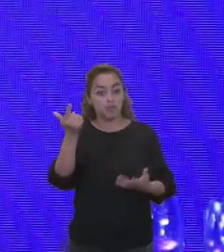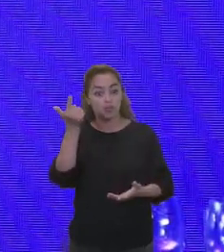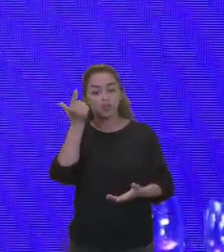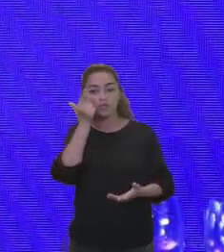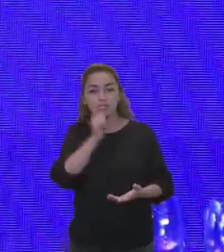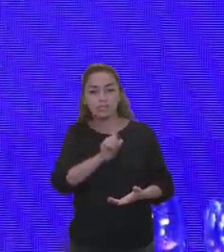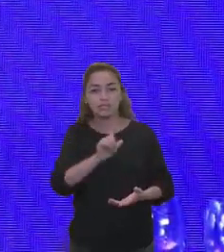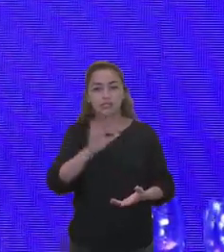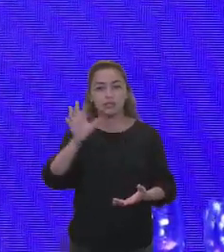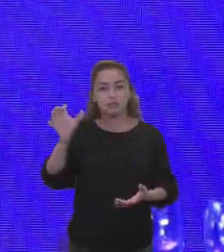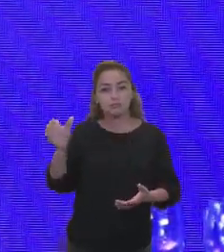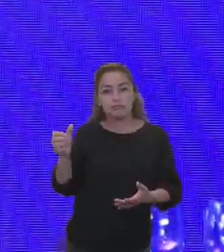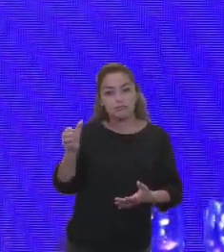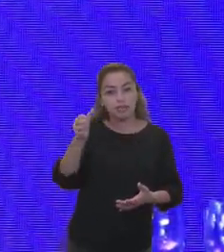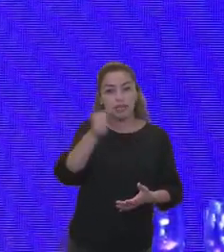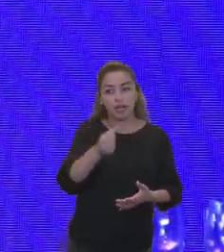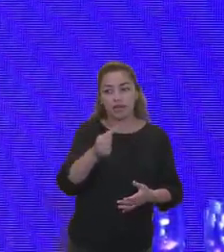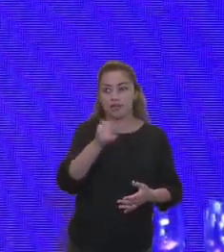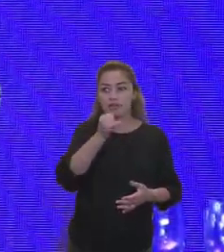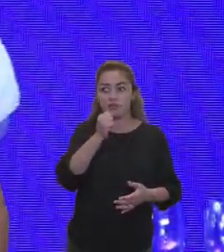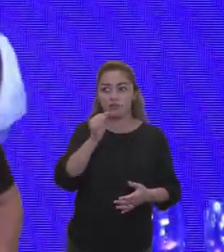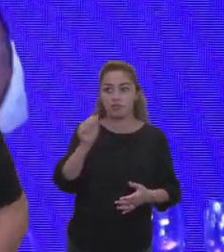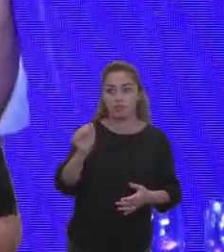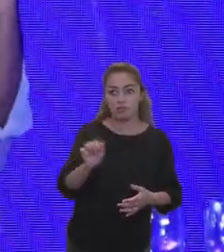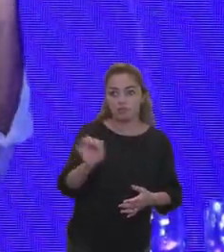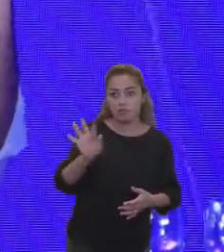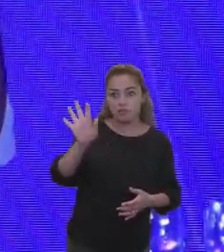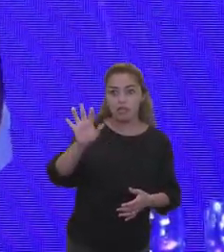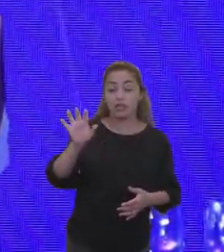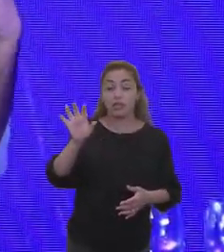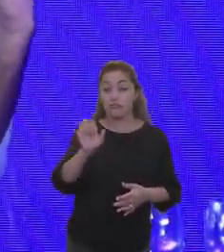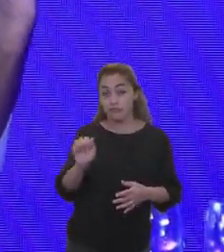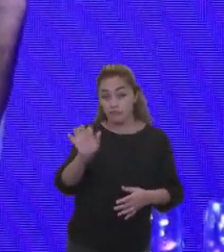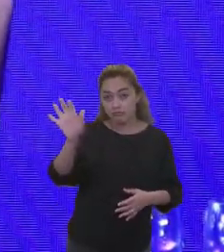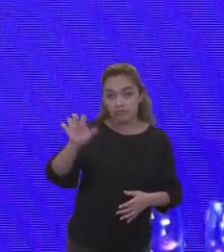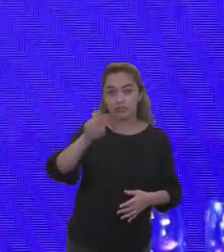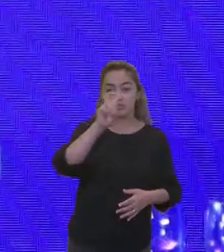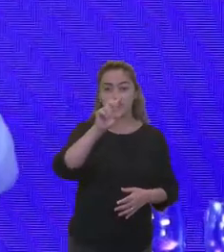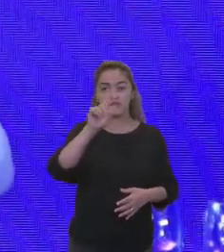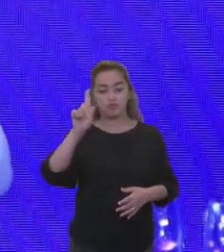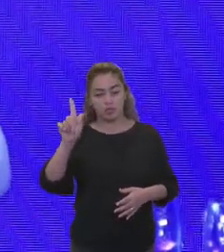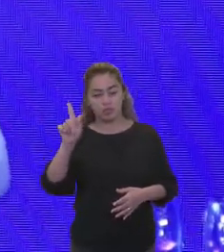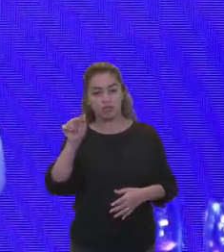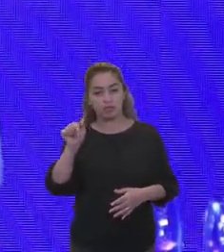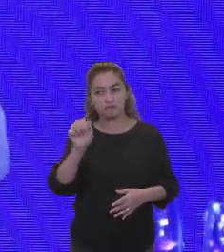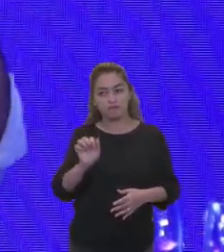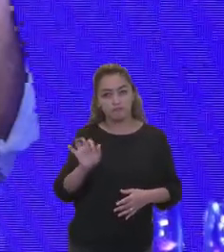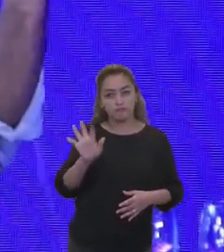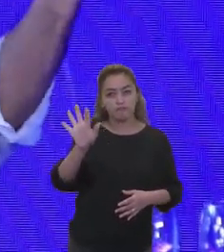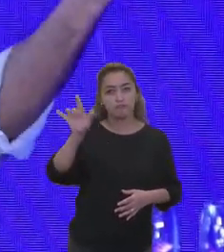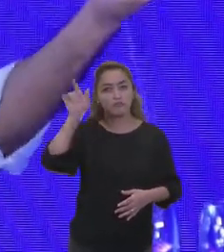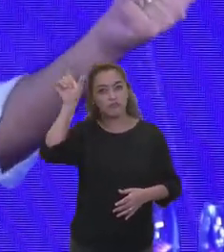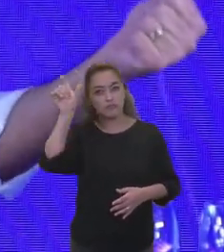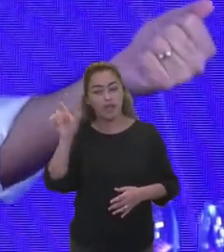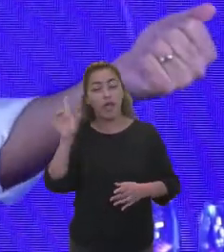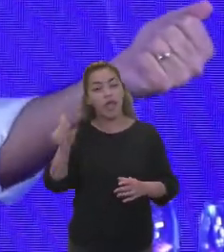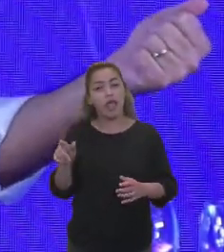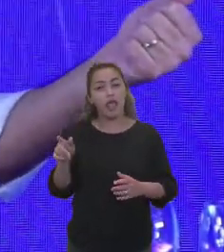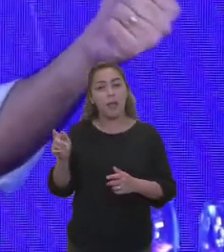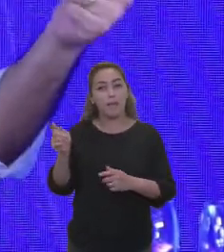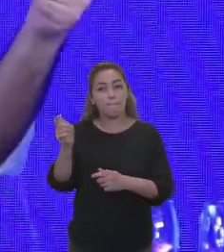In other words, if we can, for instance, take Favela 5G, which is not a social project, but it's a business